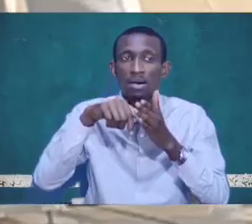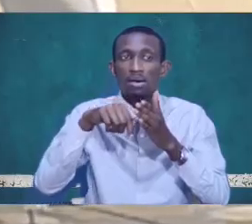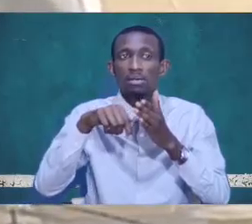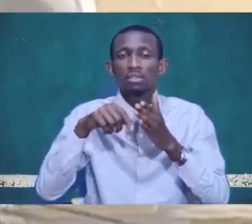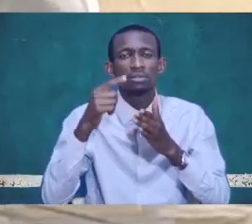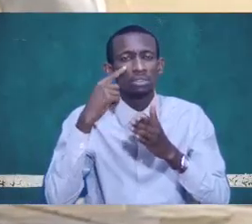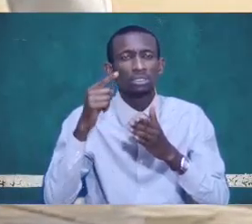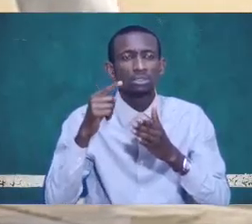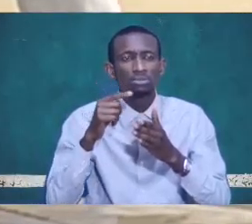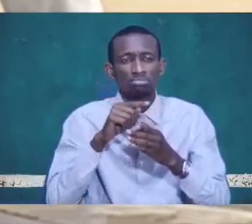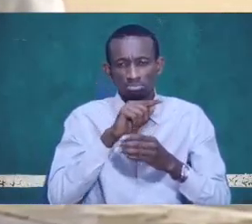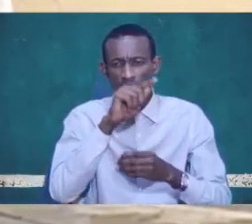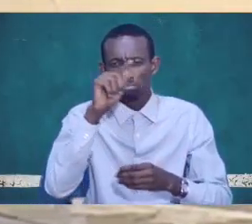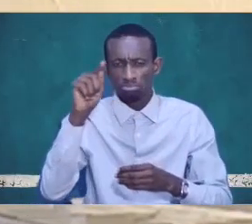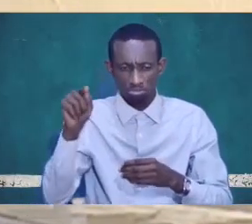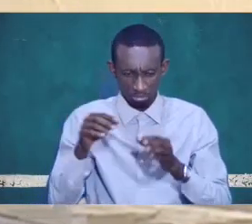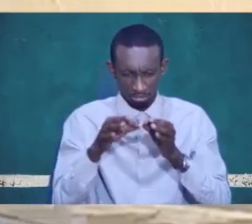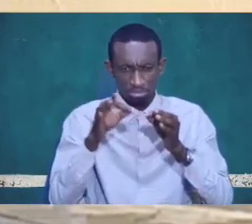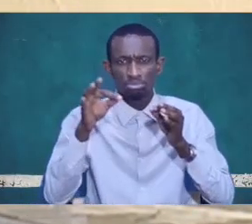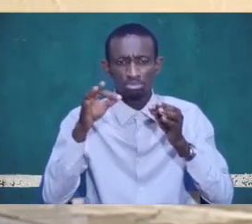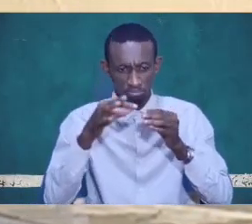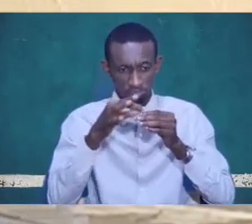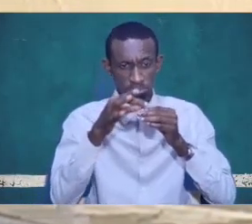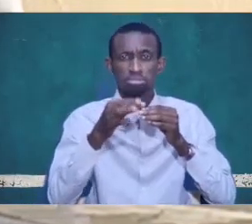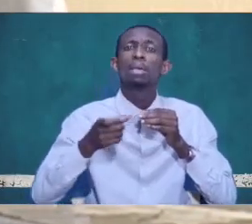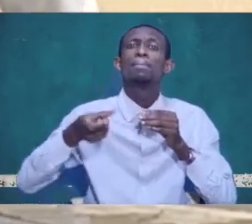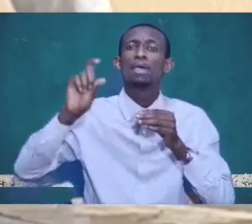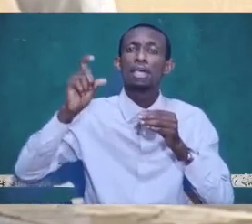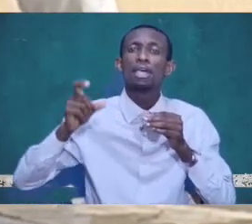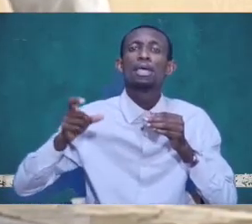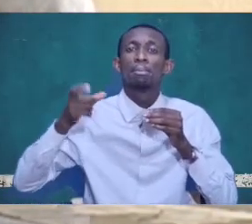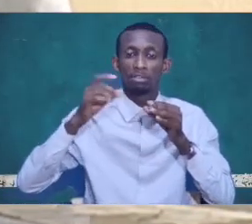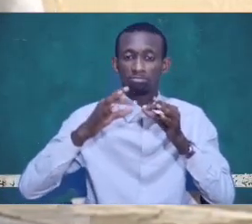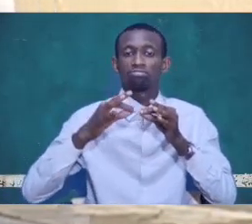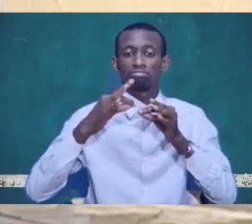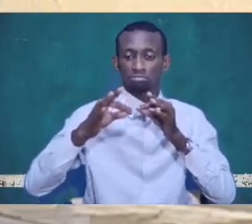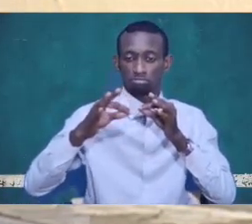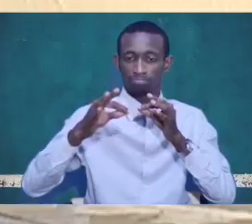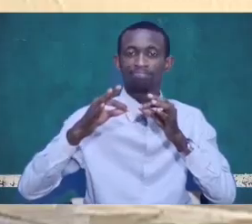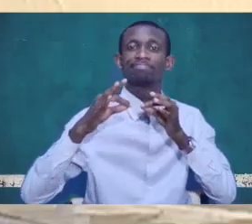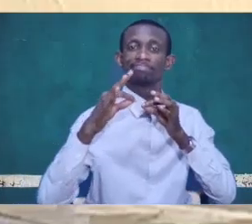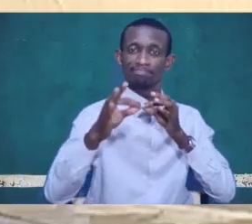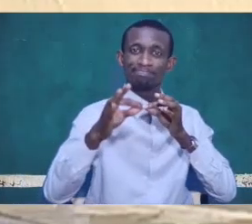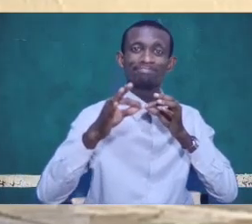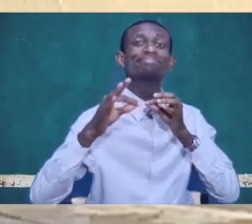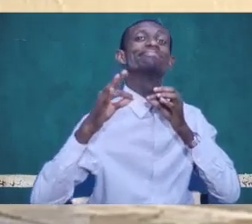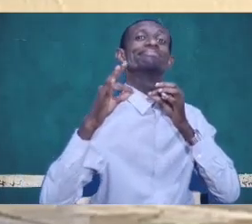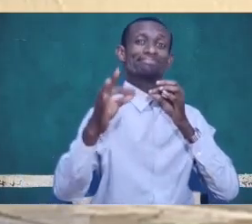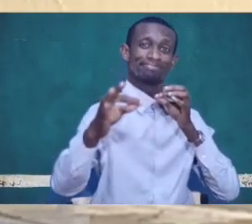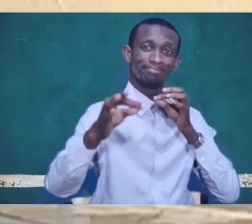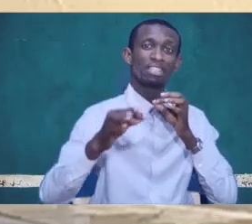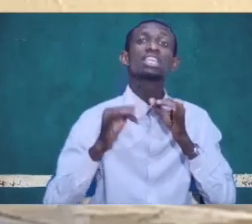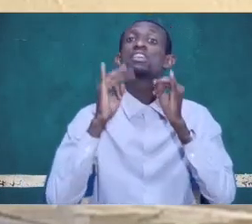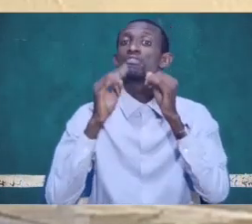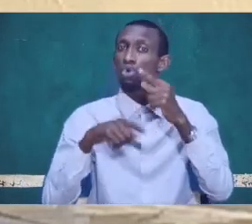the distance is increasing. The size of our energy level is increasing. So as